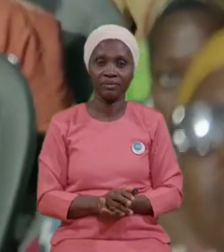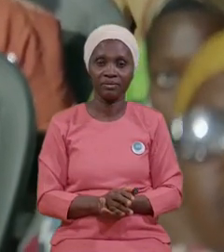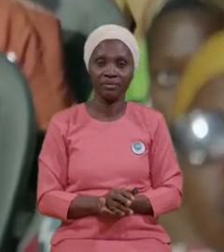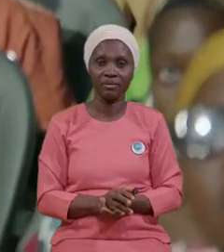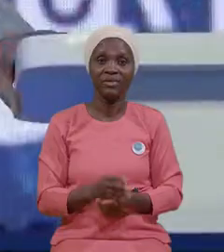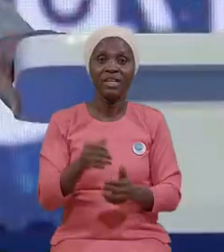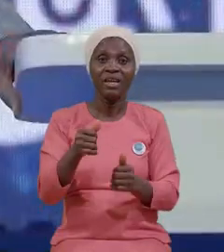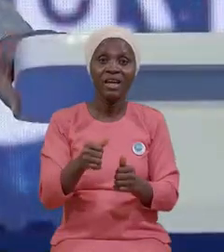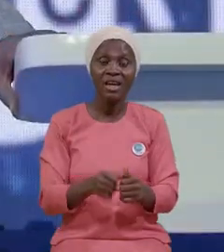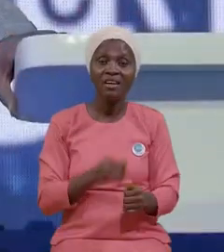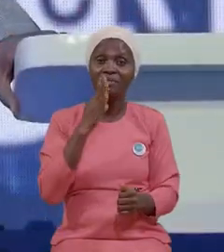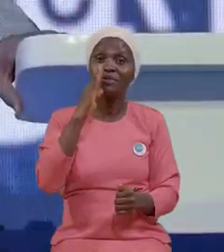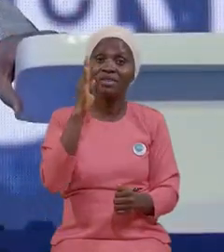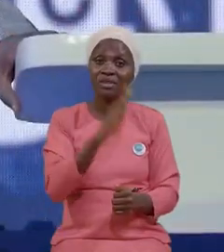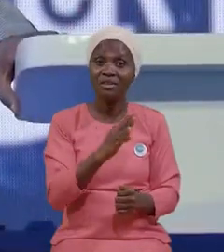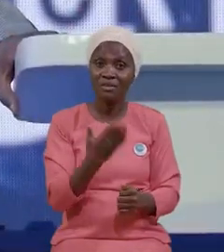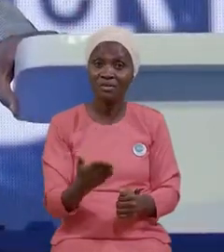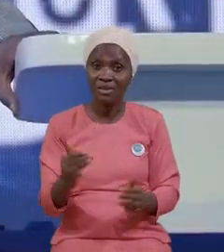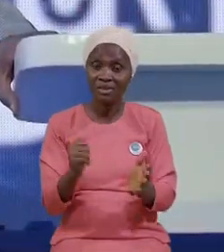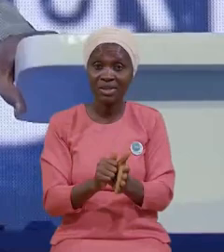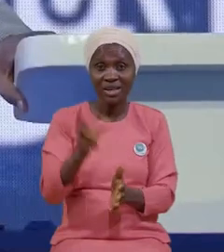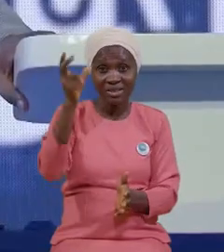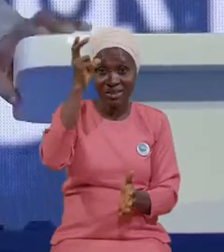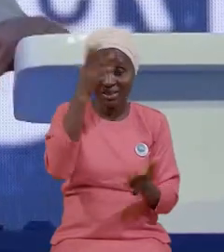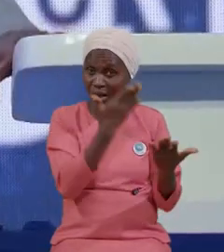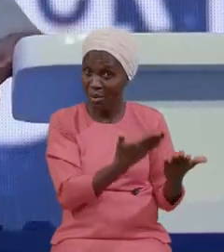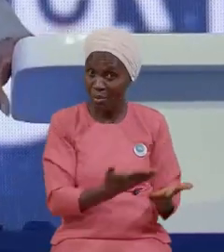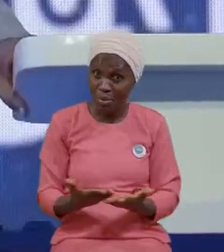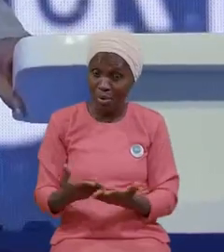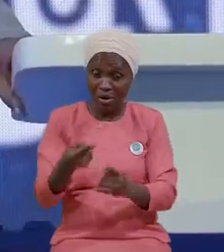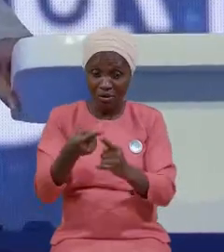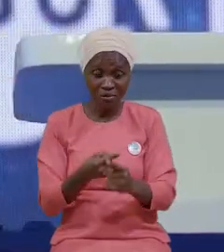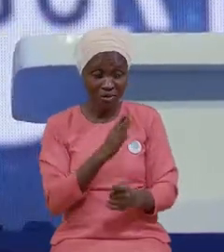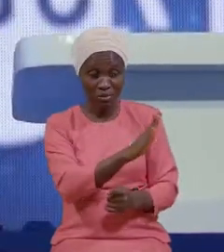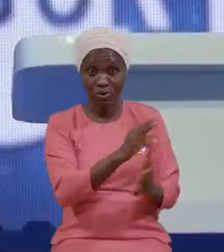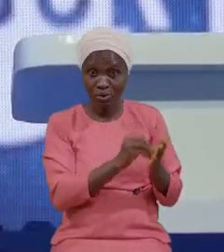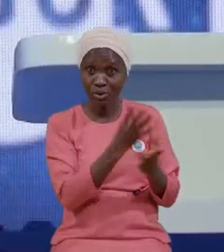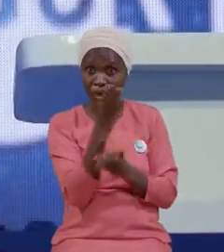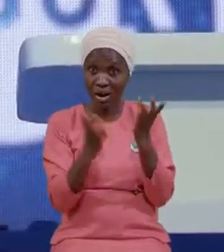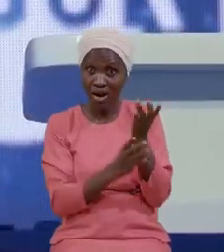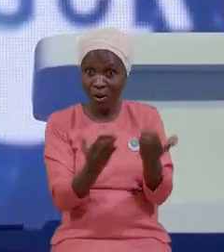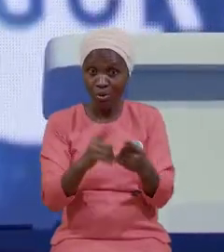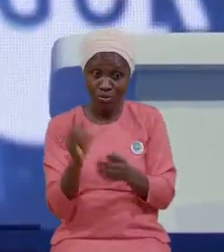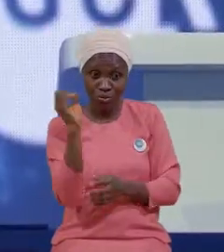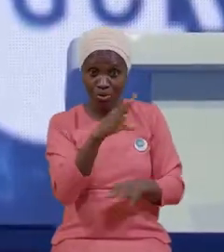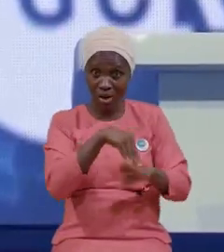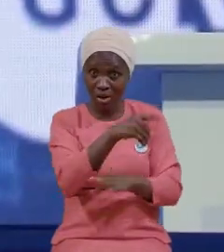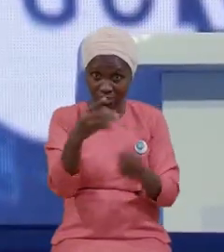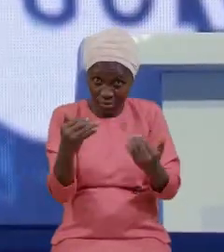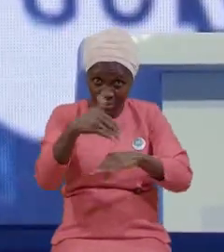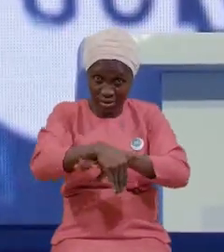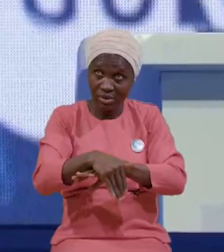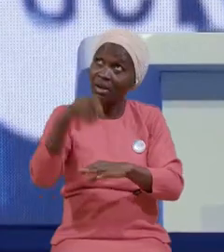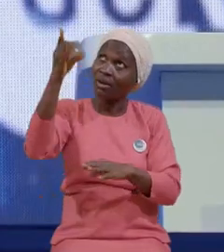Every evil thing that Satan brought from his heart and he wants to throw at you, tonight, the God